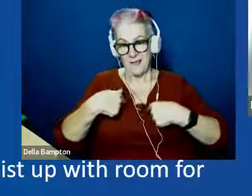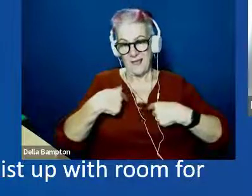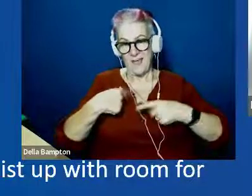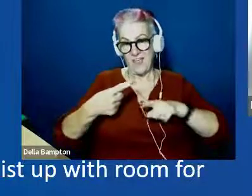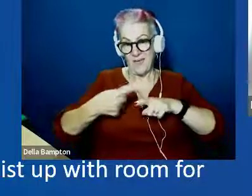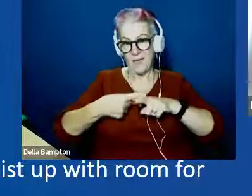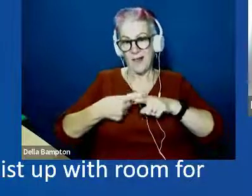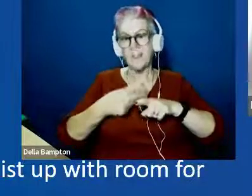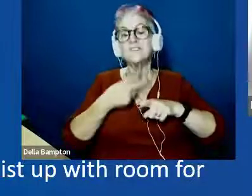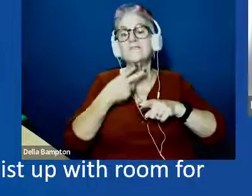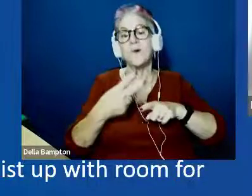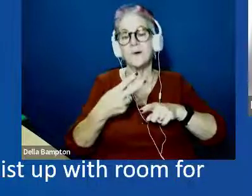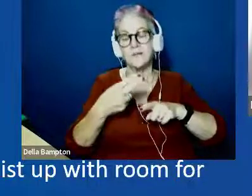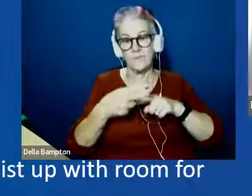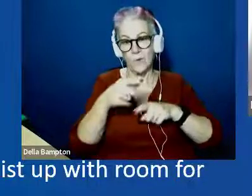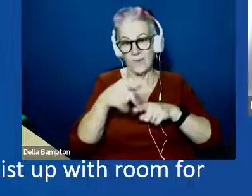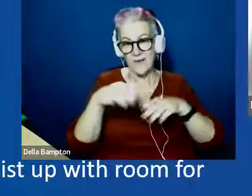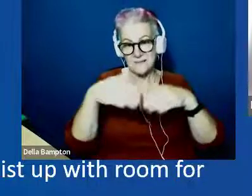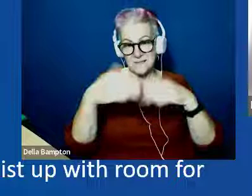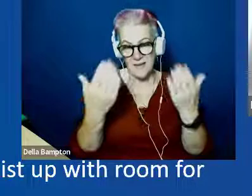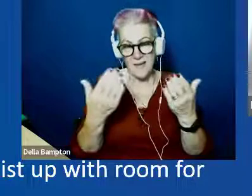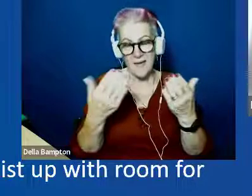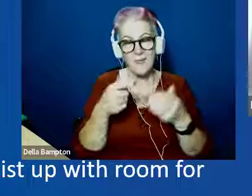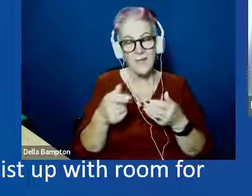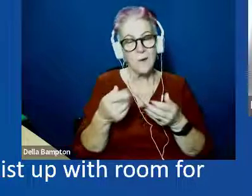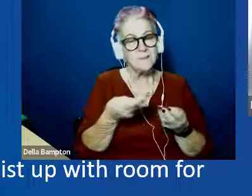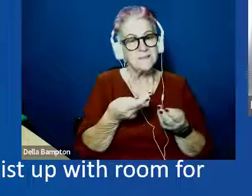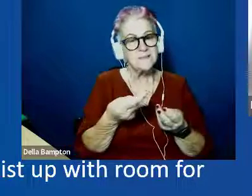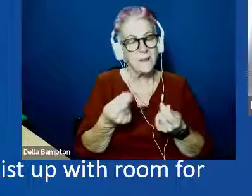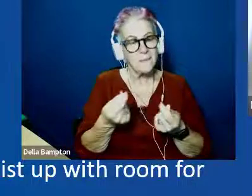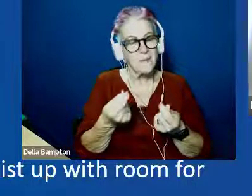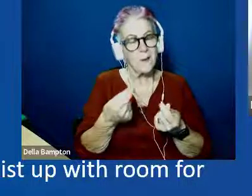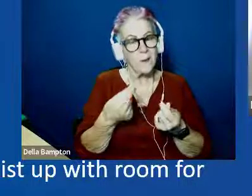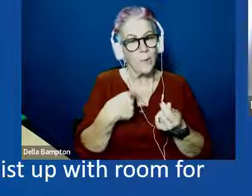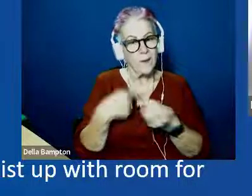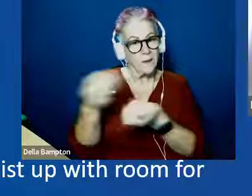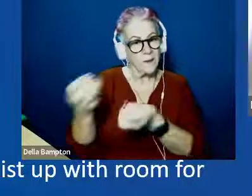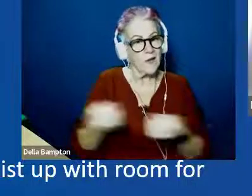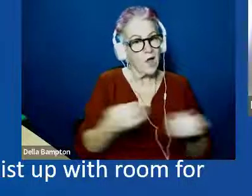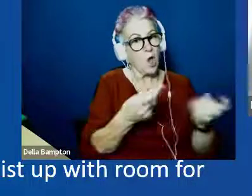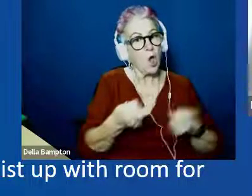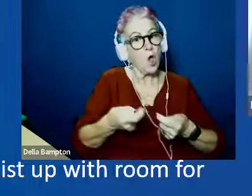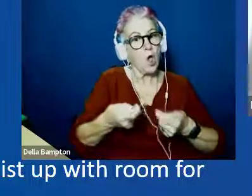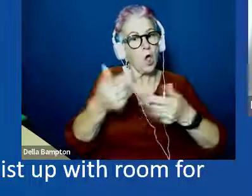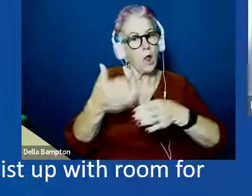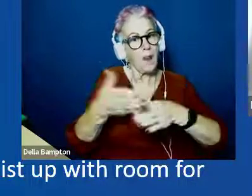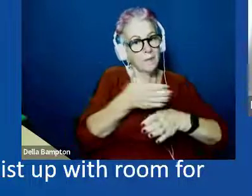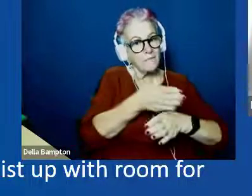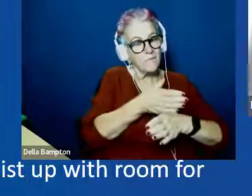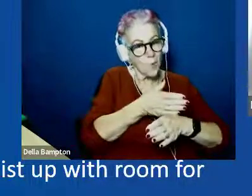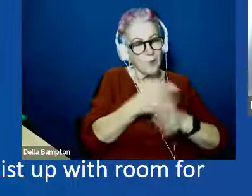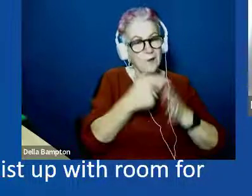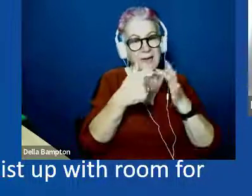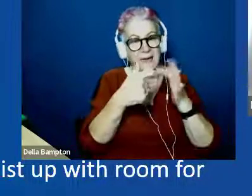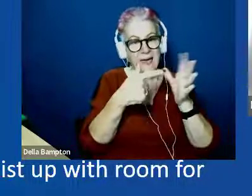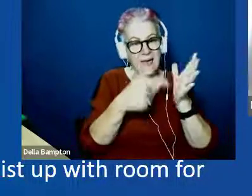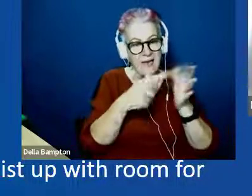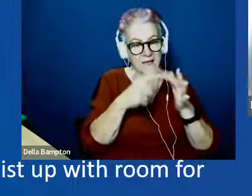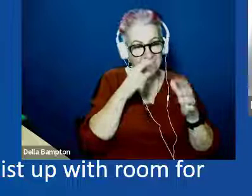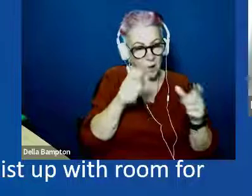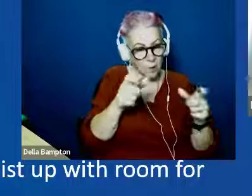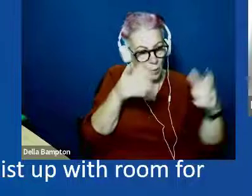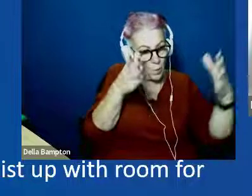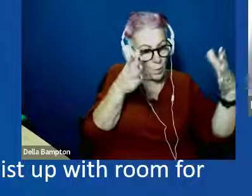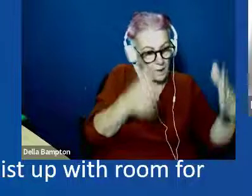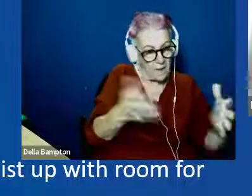that particular day. And that was something that we also sent to her beforehand. So Kate was able to coordinate that for